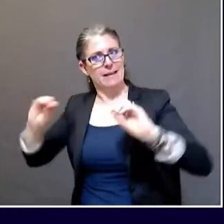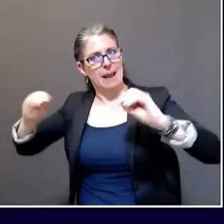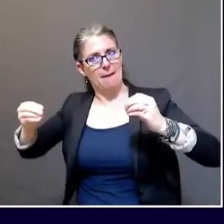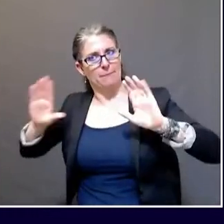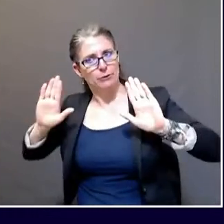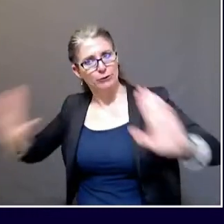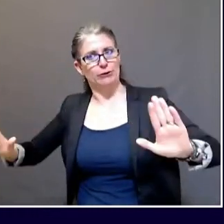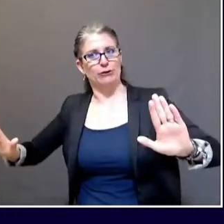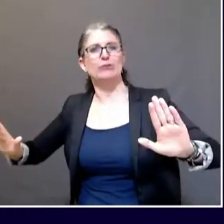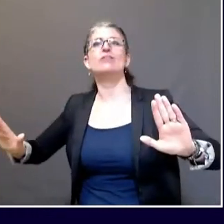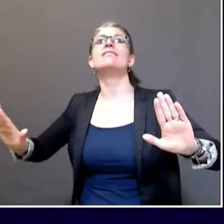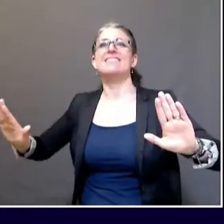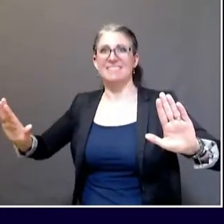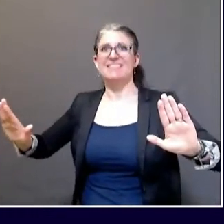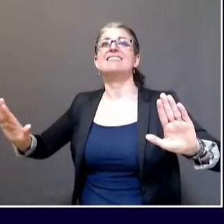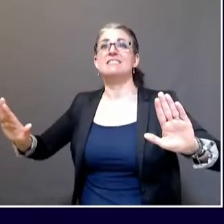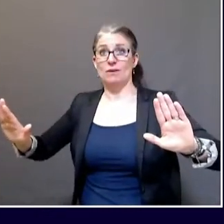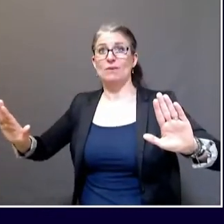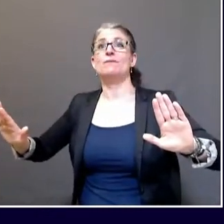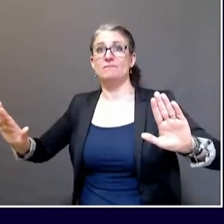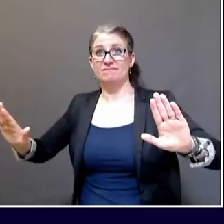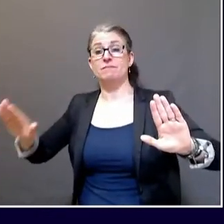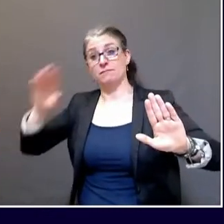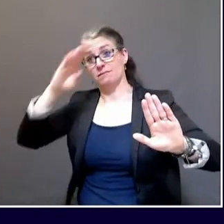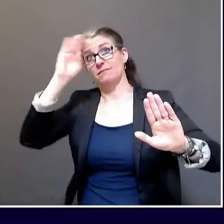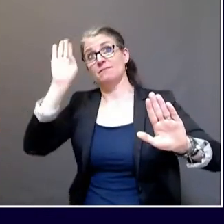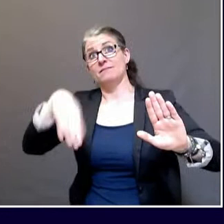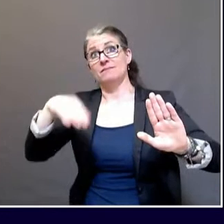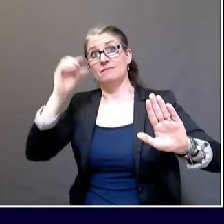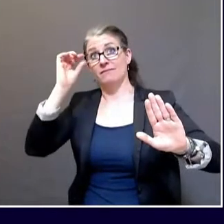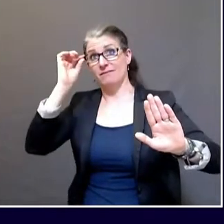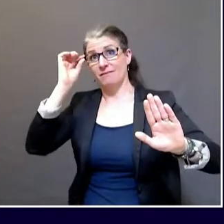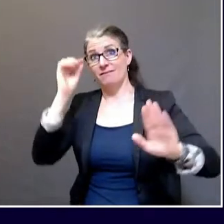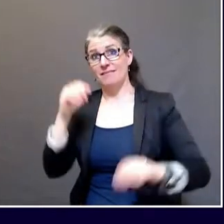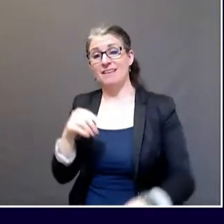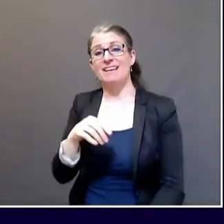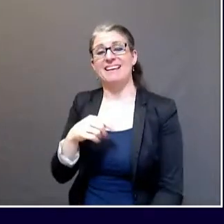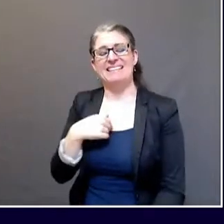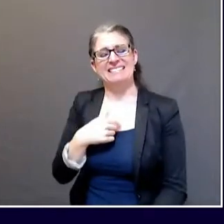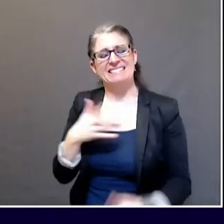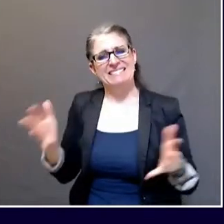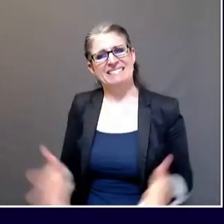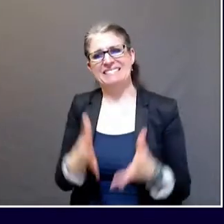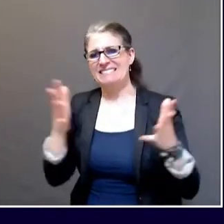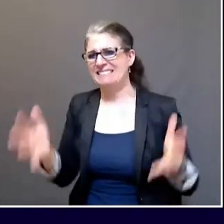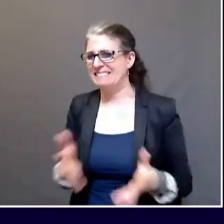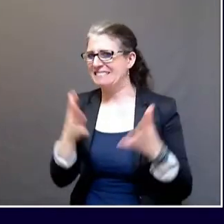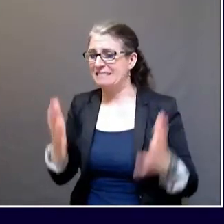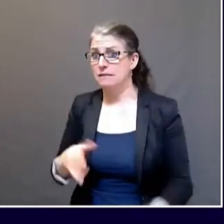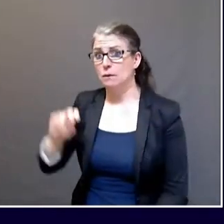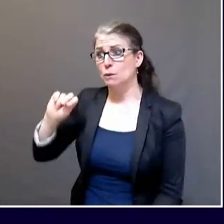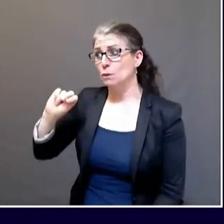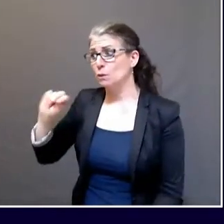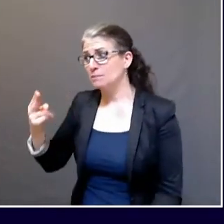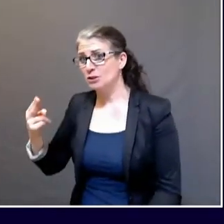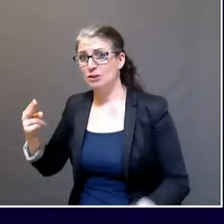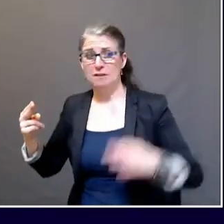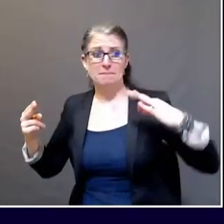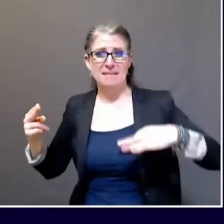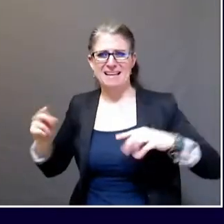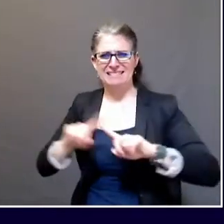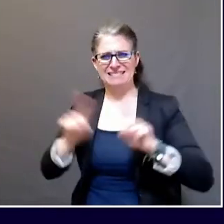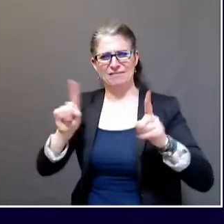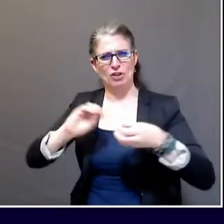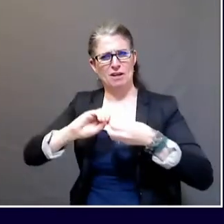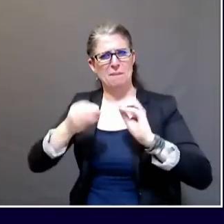who have providers in different states. We urge those residents of Maine to look for a site here in Maine where they can get vaccinated, and the same